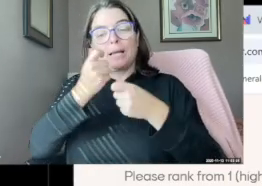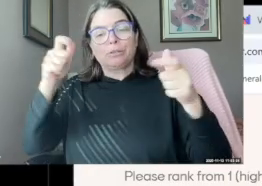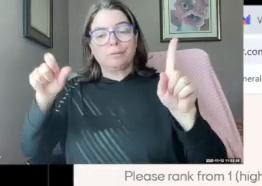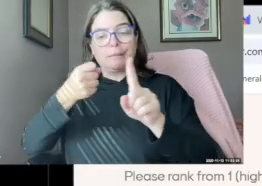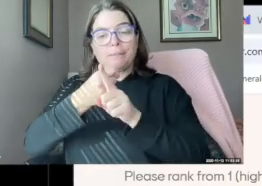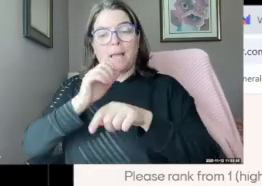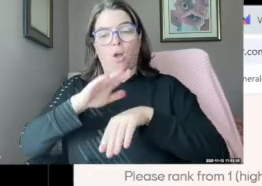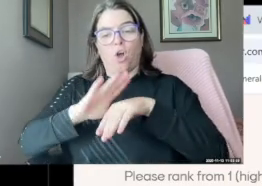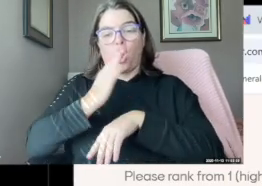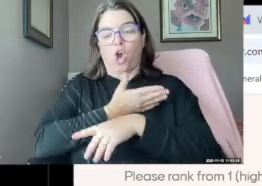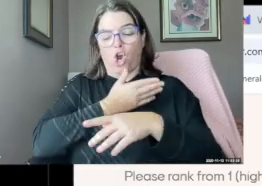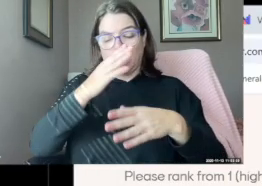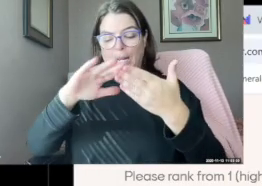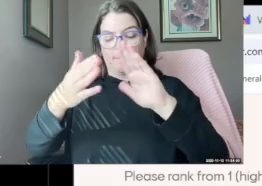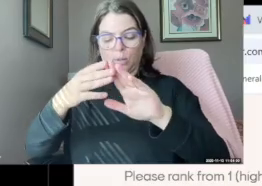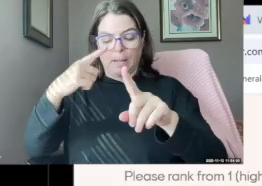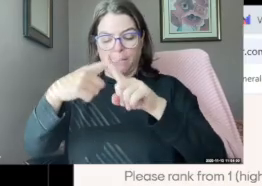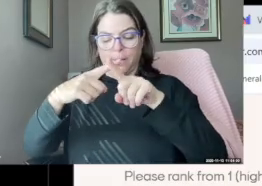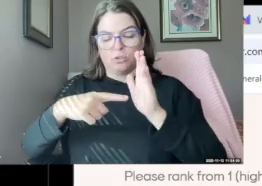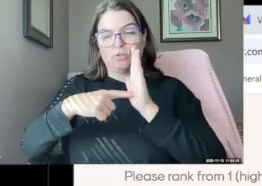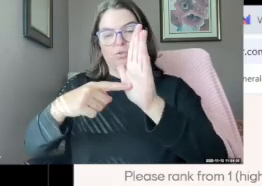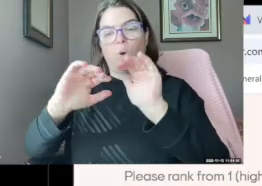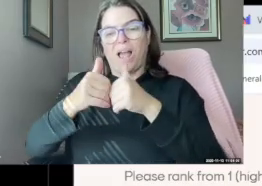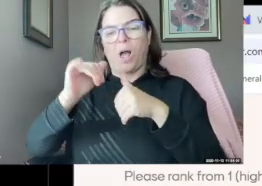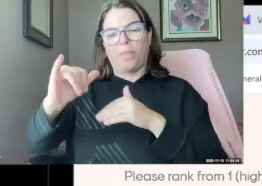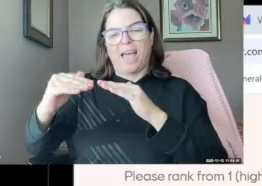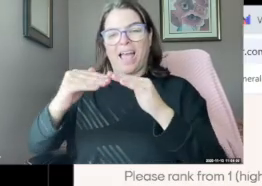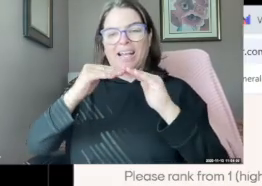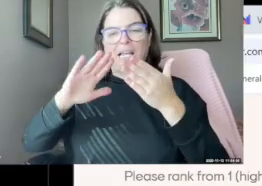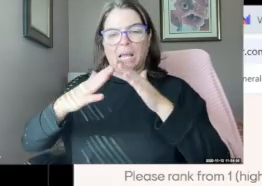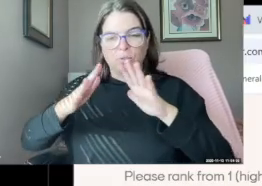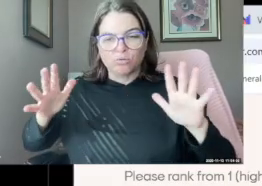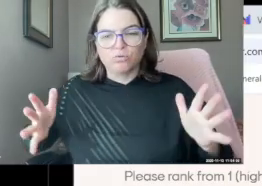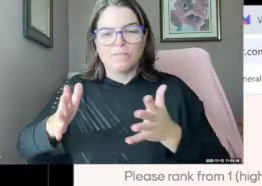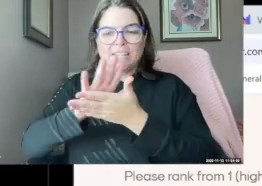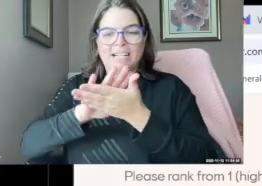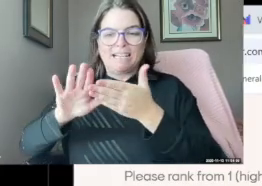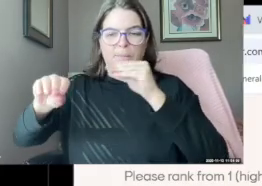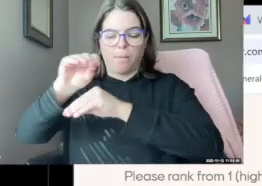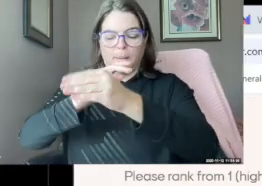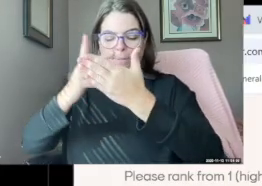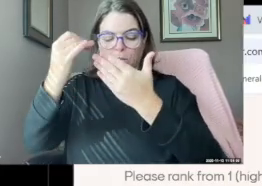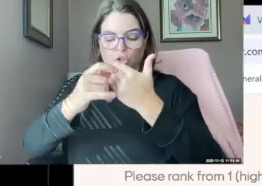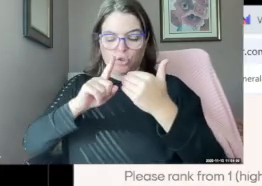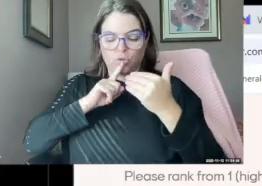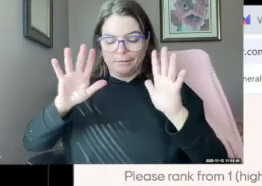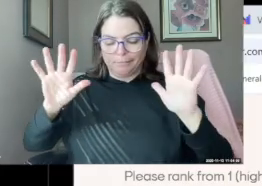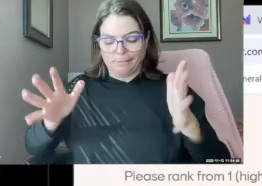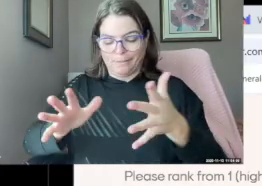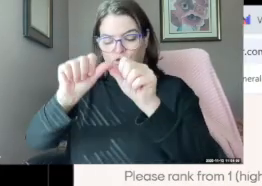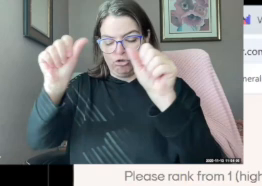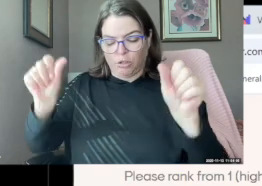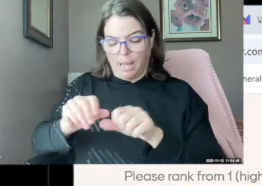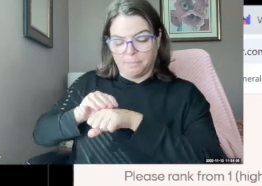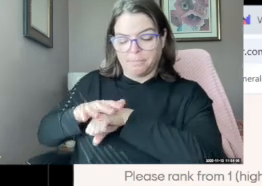with this funding, we've really been able to use this to get the resources to make a major impact on our community and also show